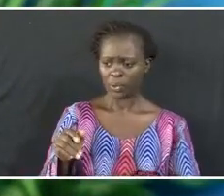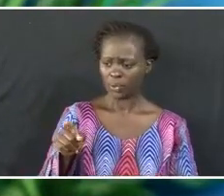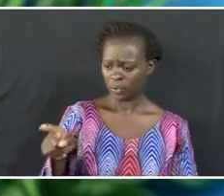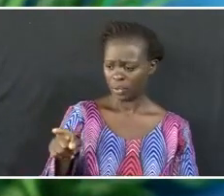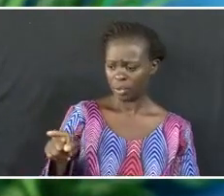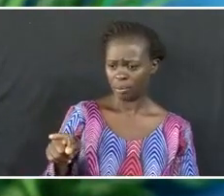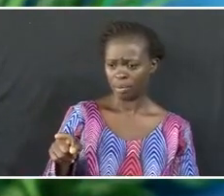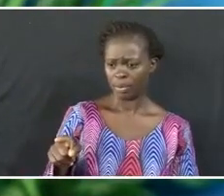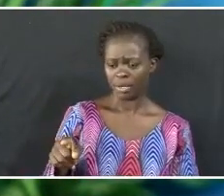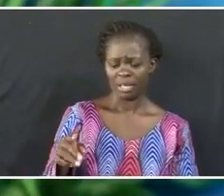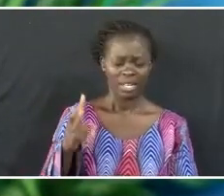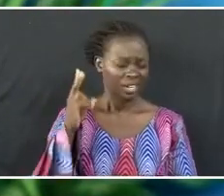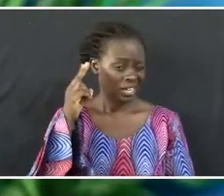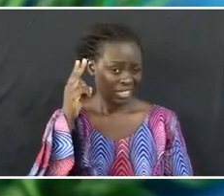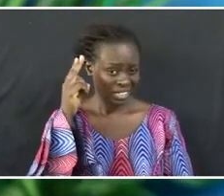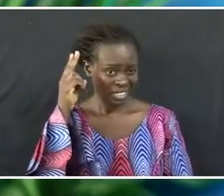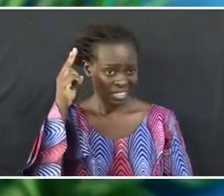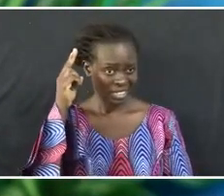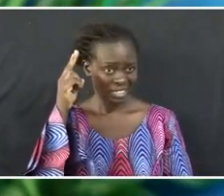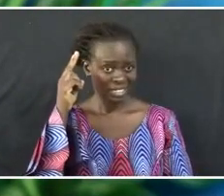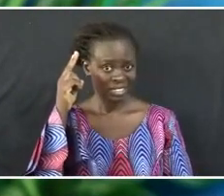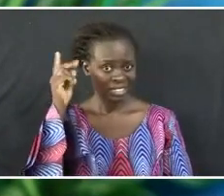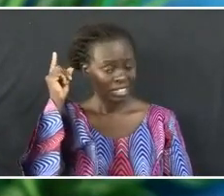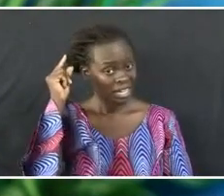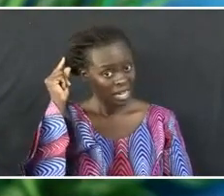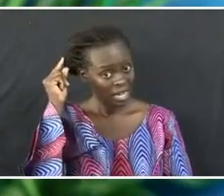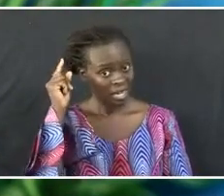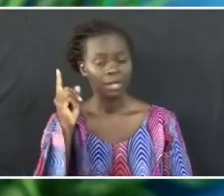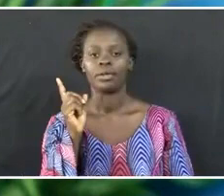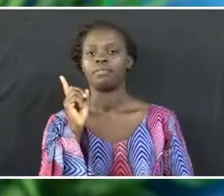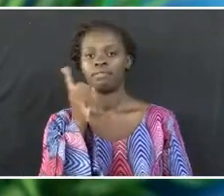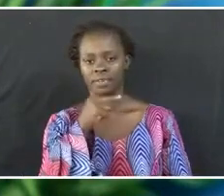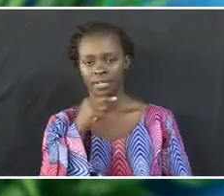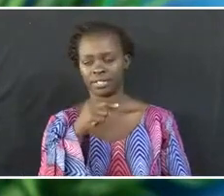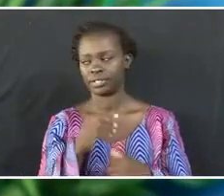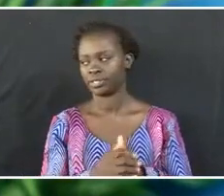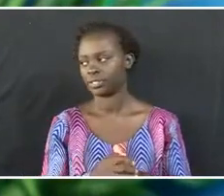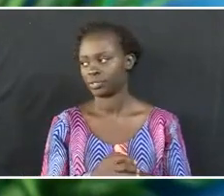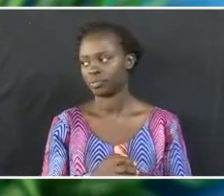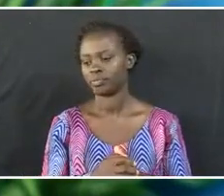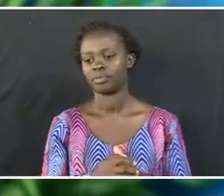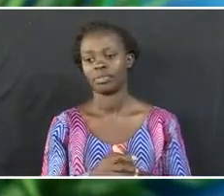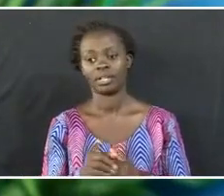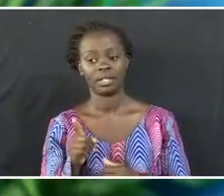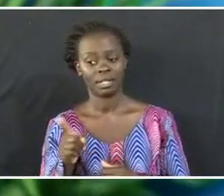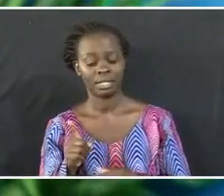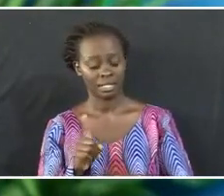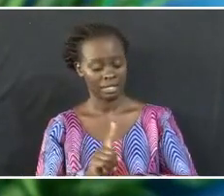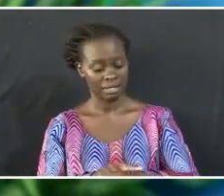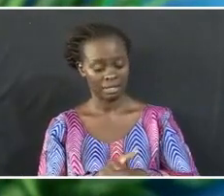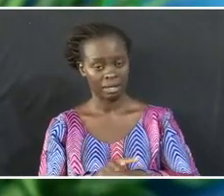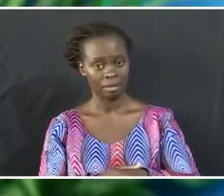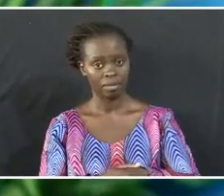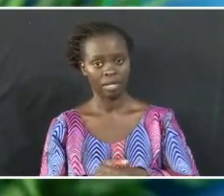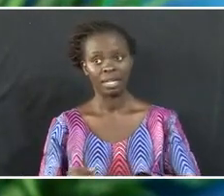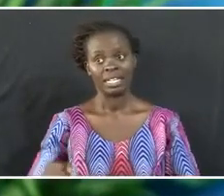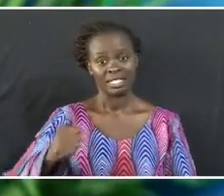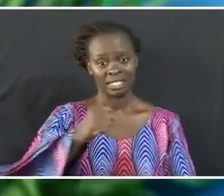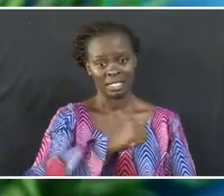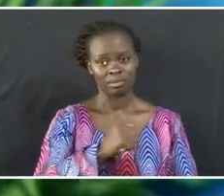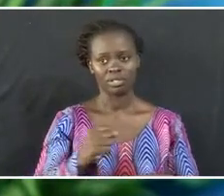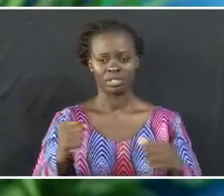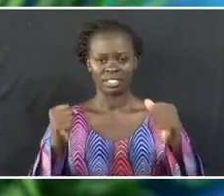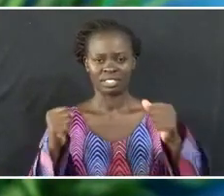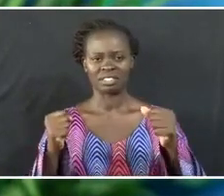screamed, "Samson, the Philistines are attacking you." This time, Samson's strength had left